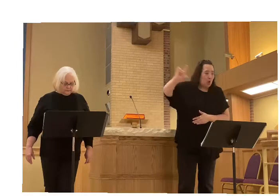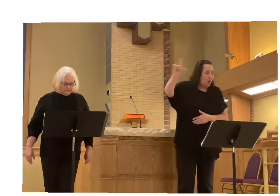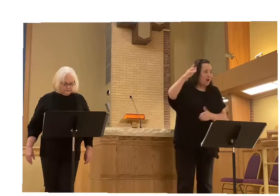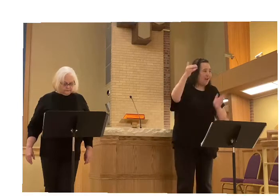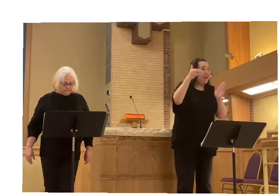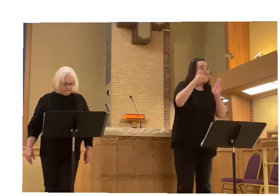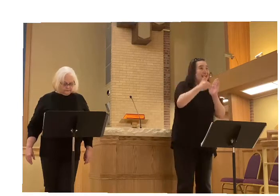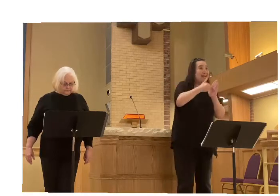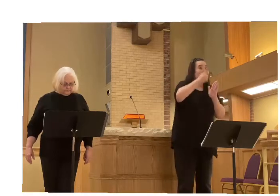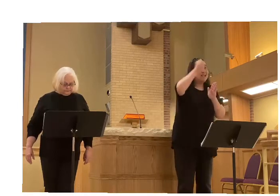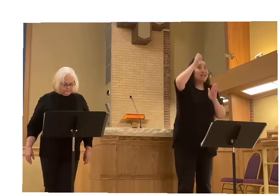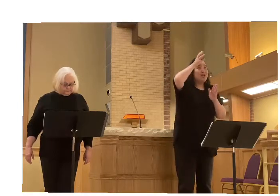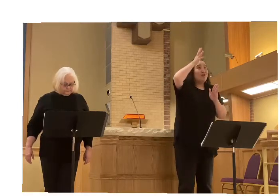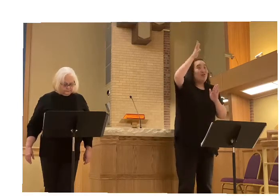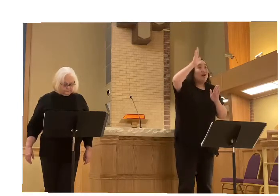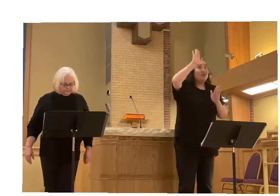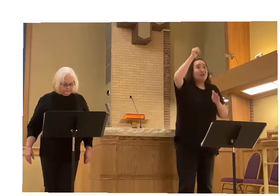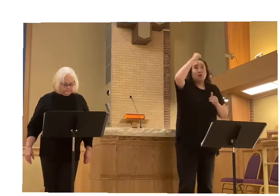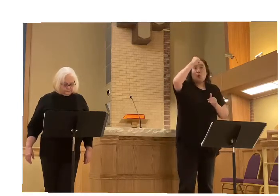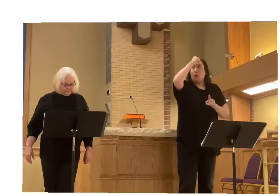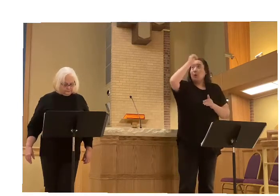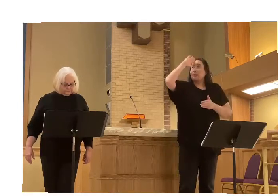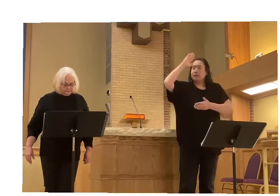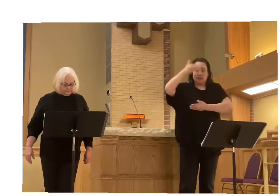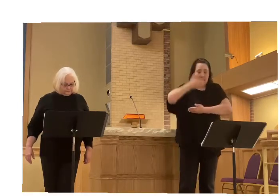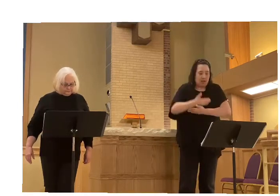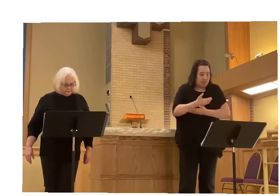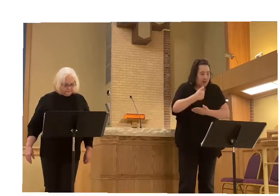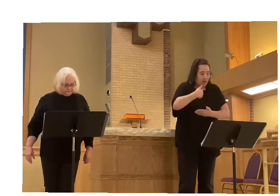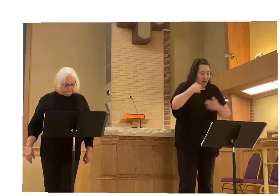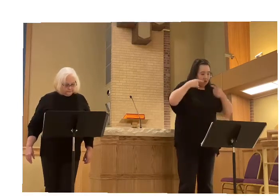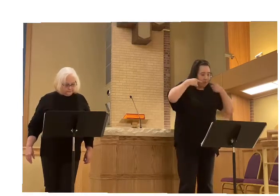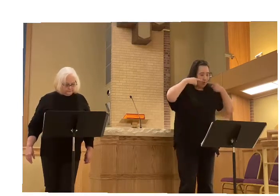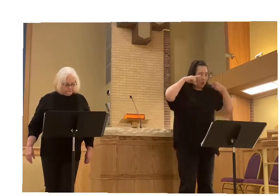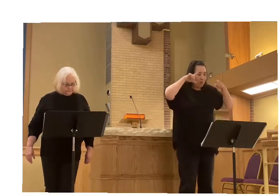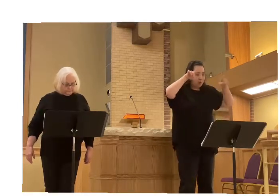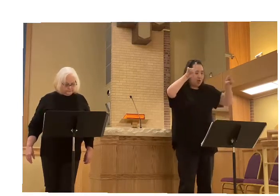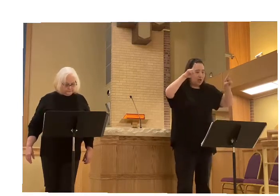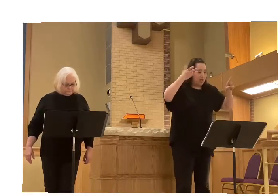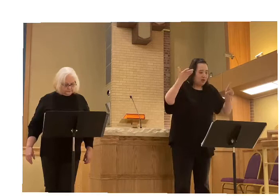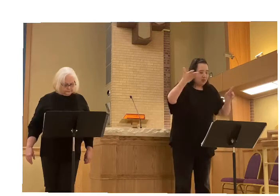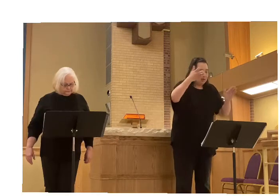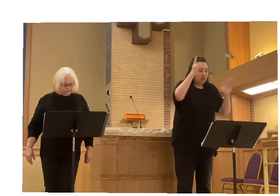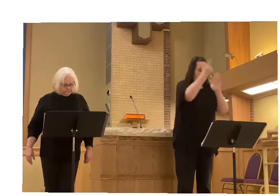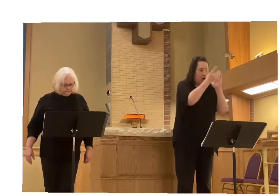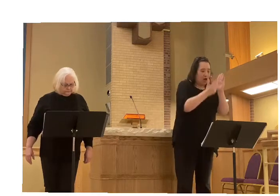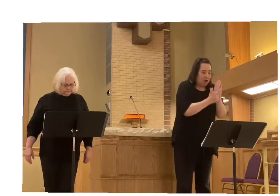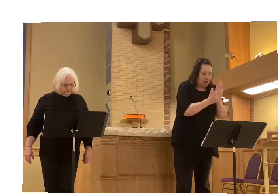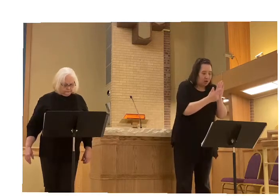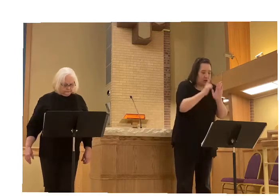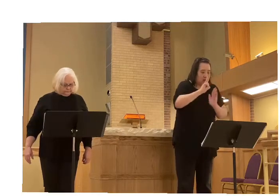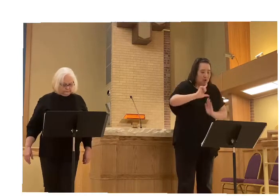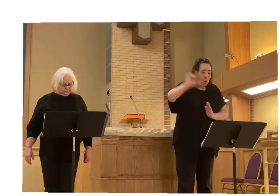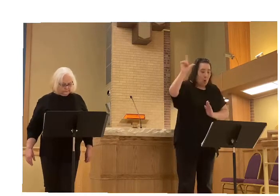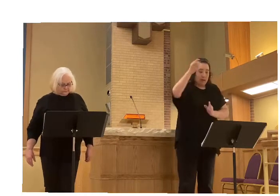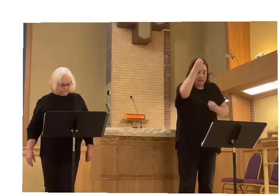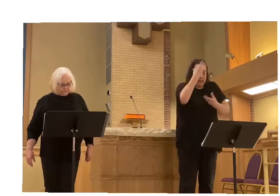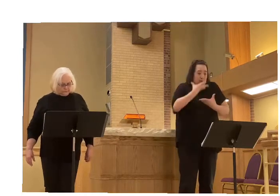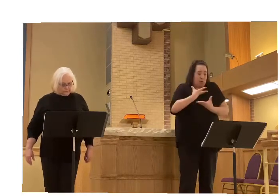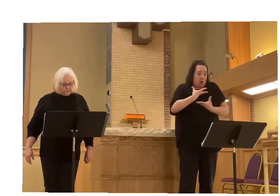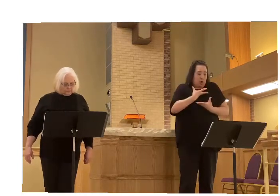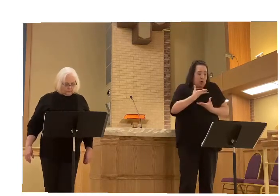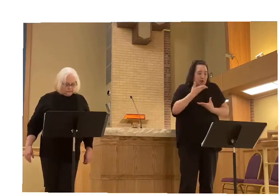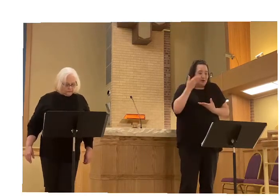anointed. I will proclaim the decree of the Lord. The Lord has said to me,